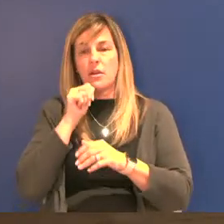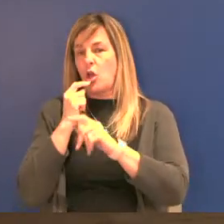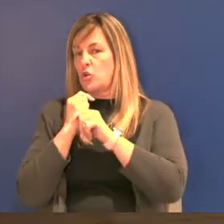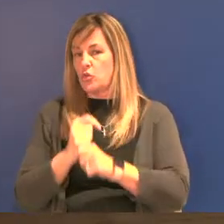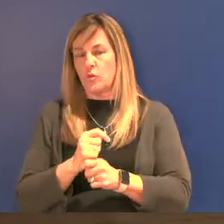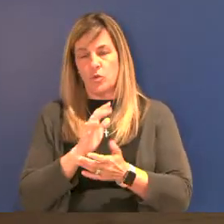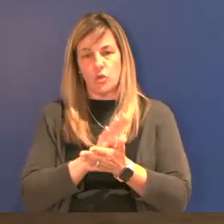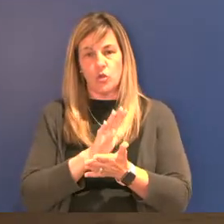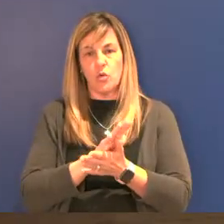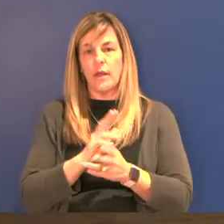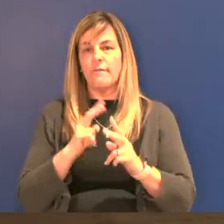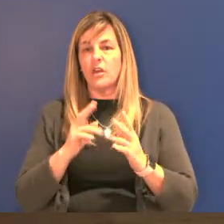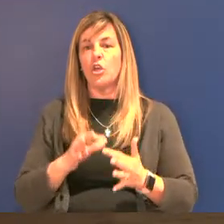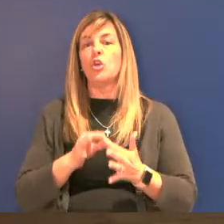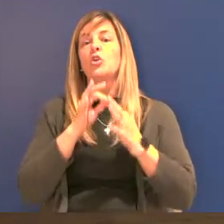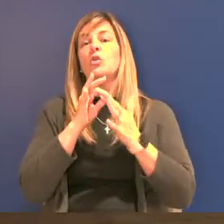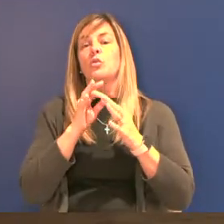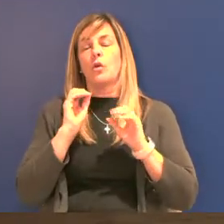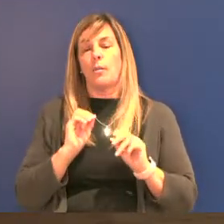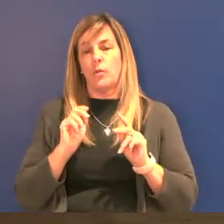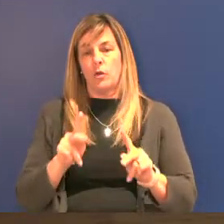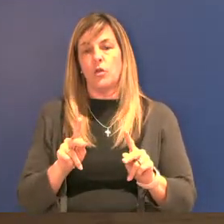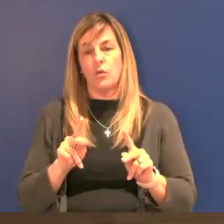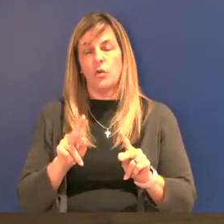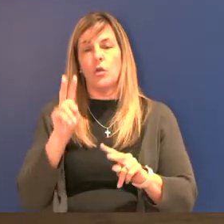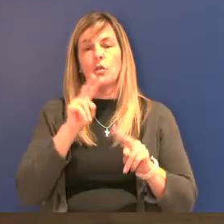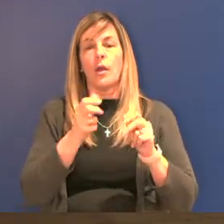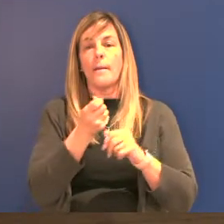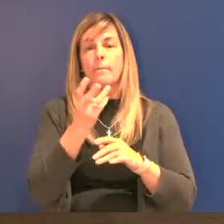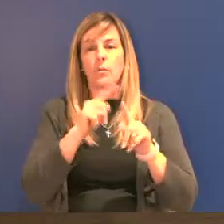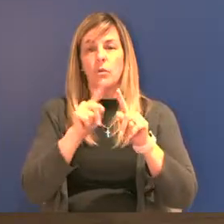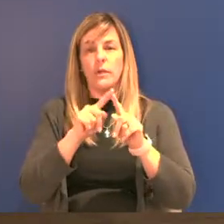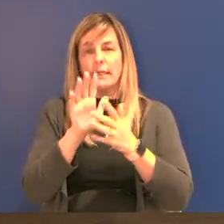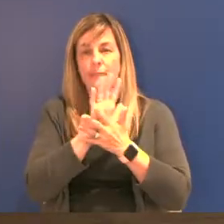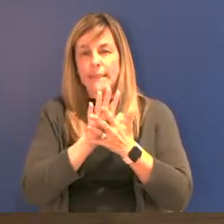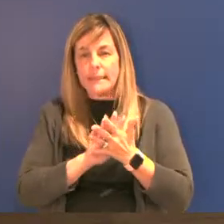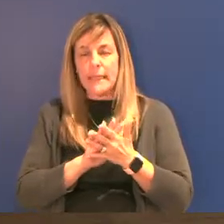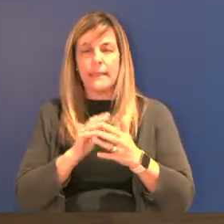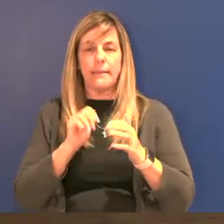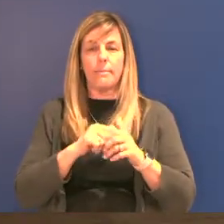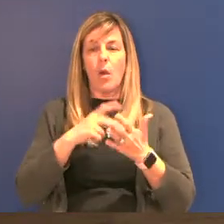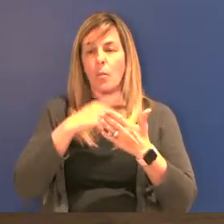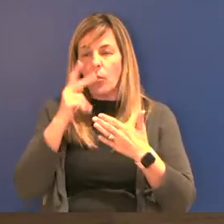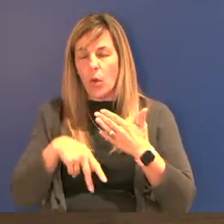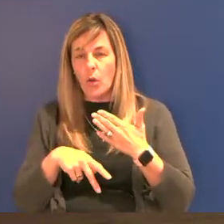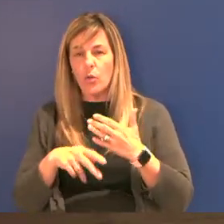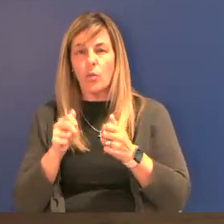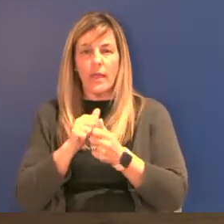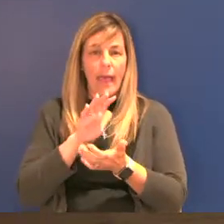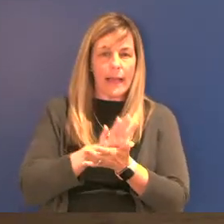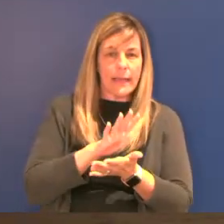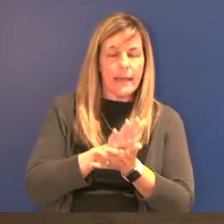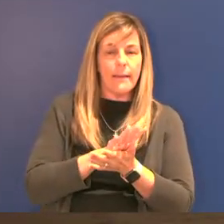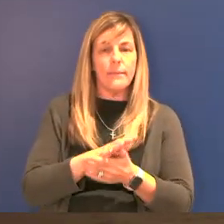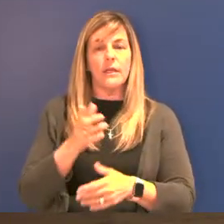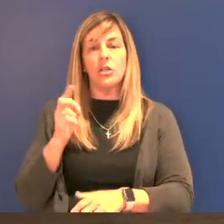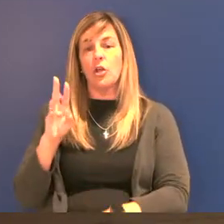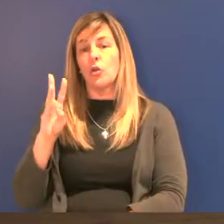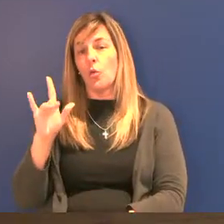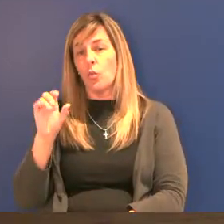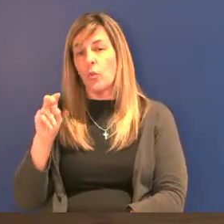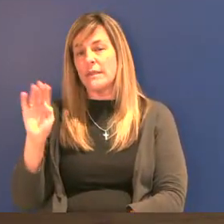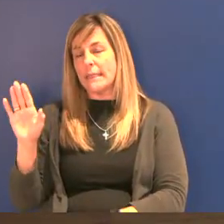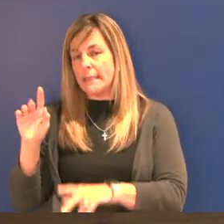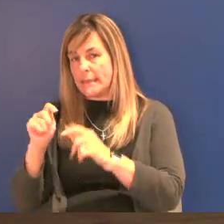right? And it gives us a very unique opportunity to look at multiple designs and to look at programming with academics and Dr. Wilson and his